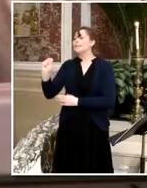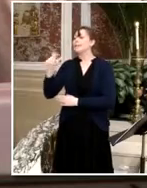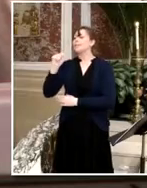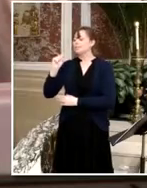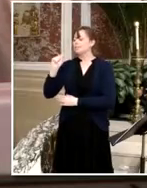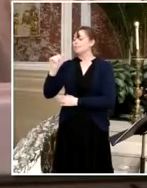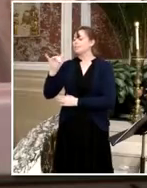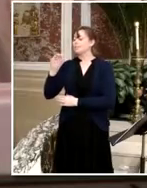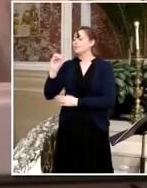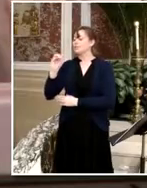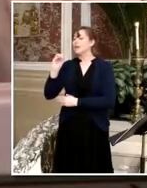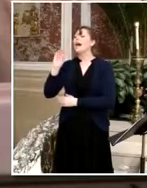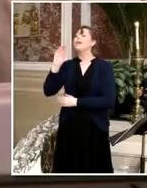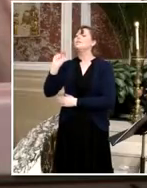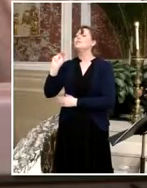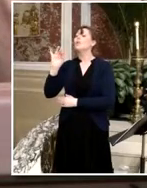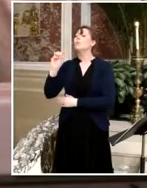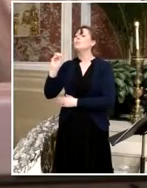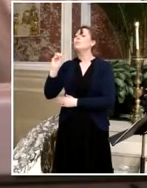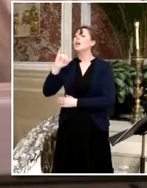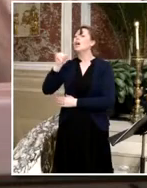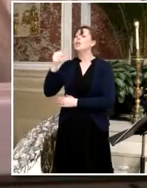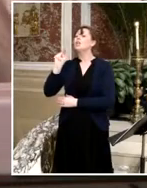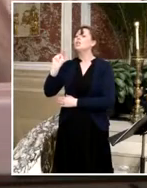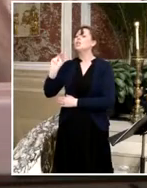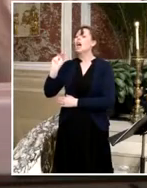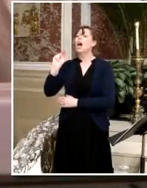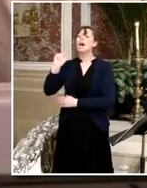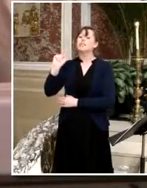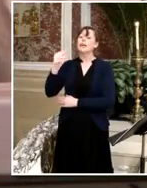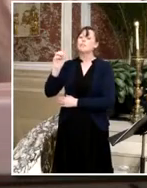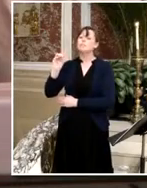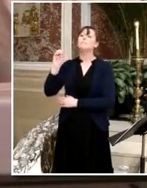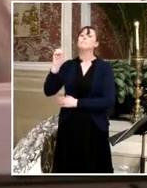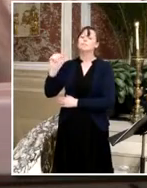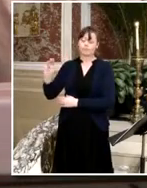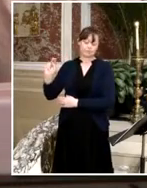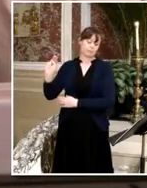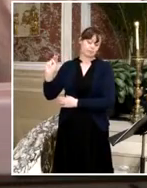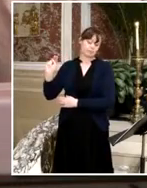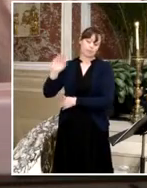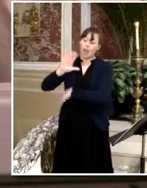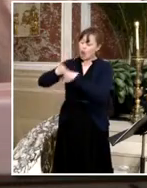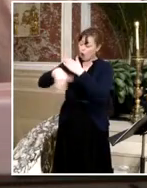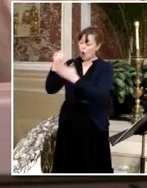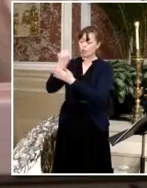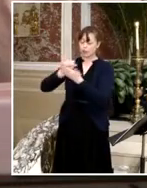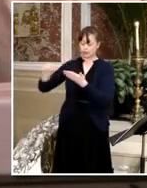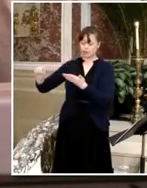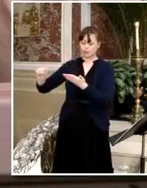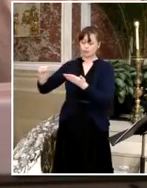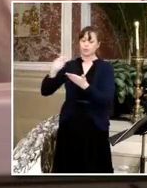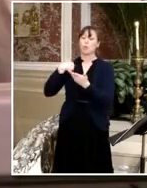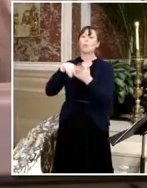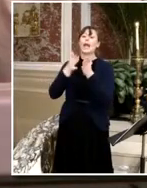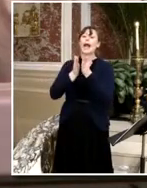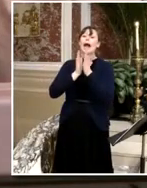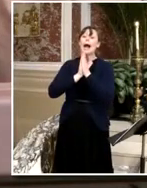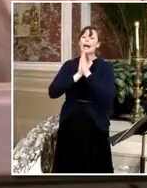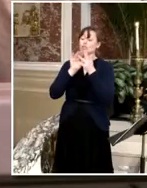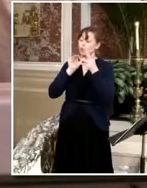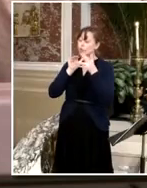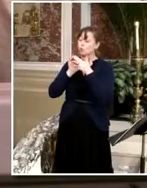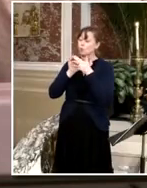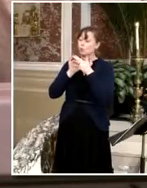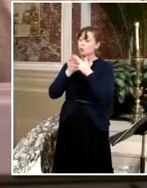Lawrence, Chrysogonus, John and Paul, Cosmas and Damian, and all your saints, we ask that through